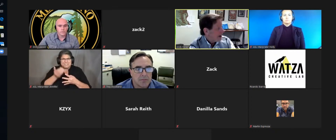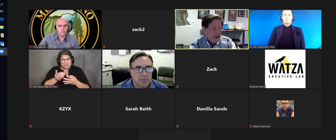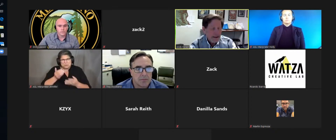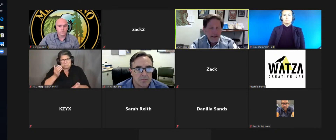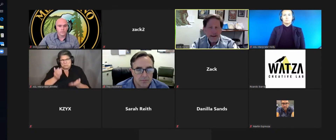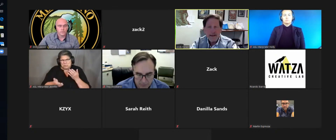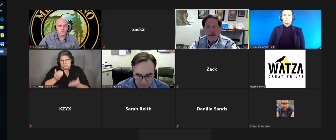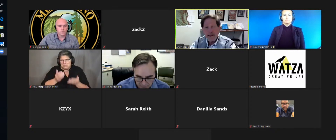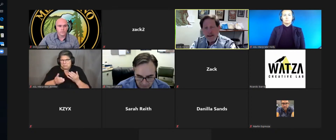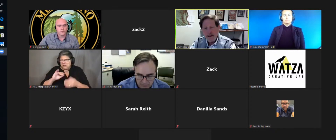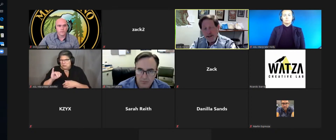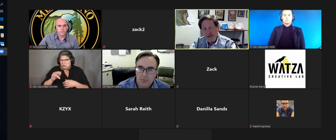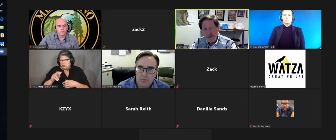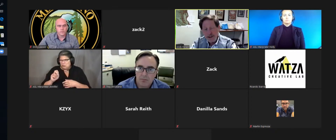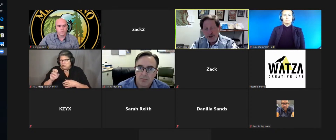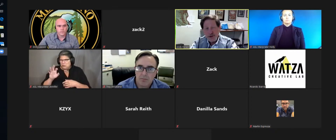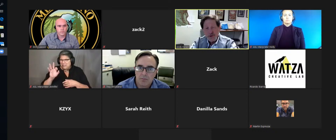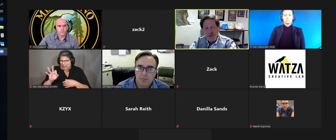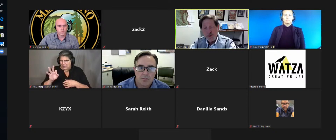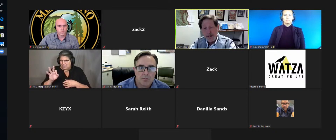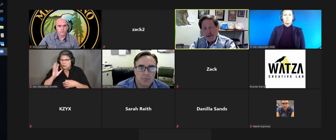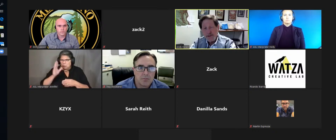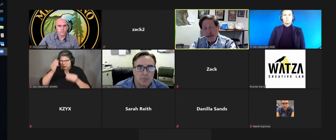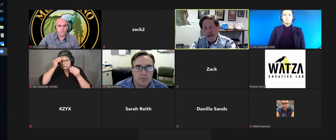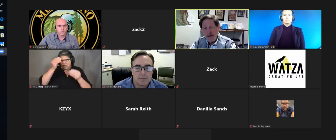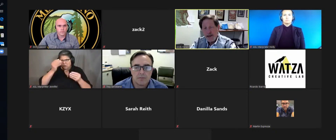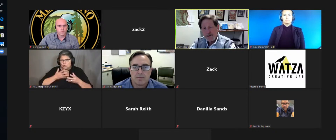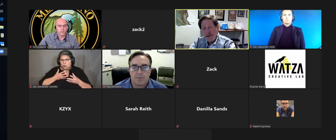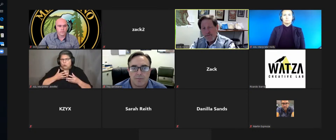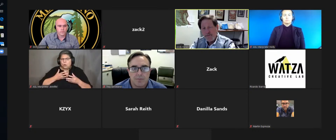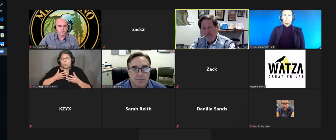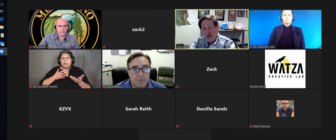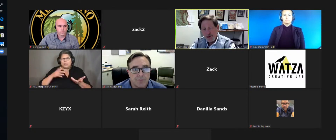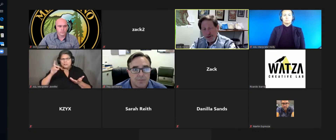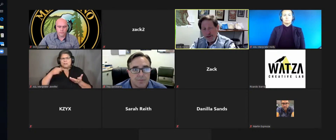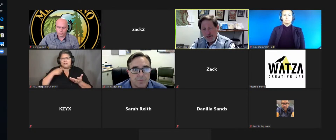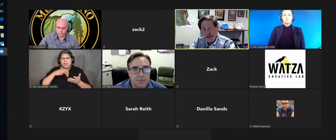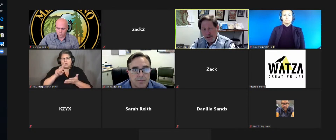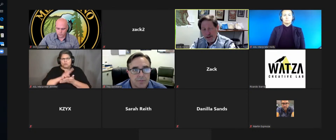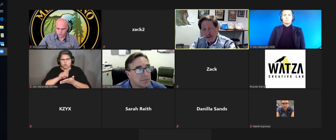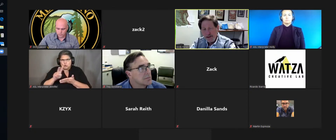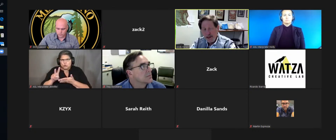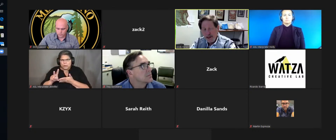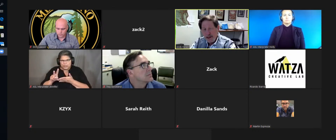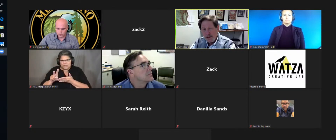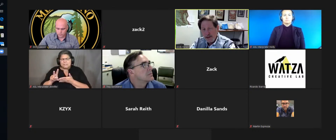said the 9th, because we need 2 weeks recognized of worse